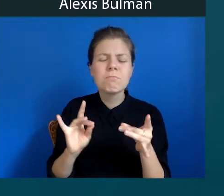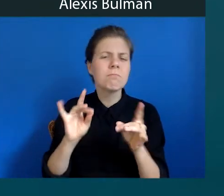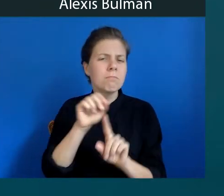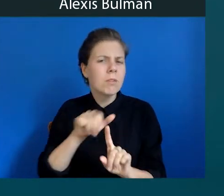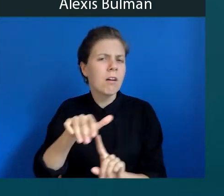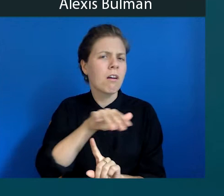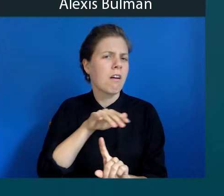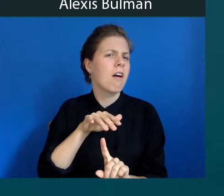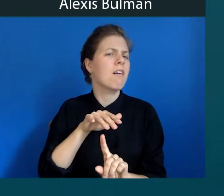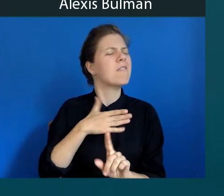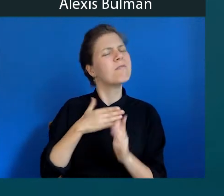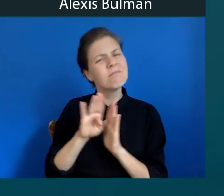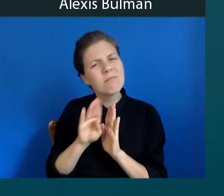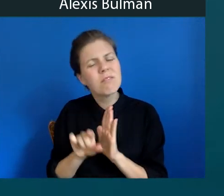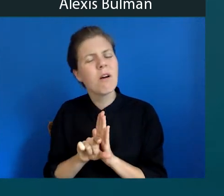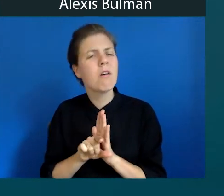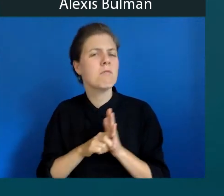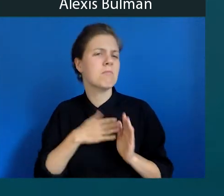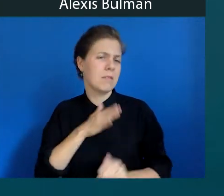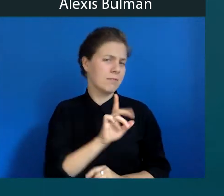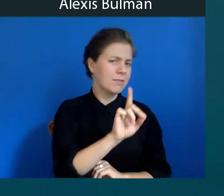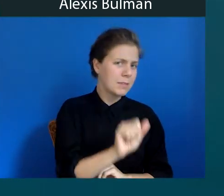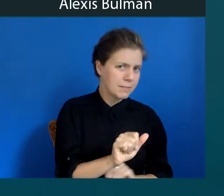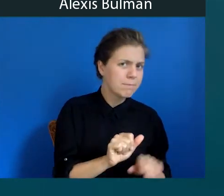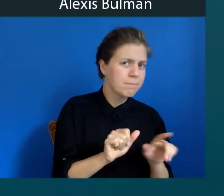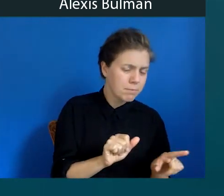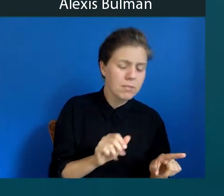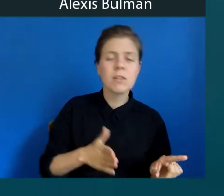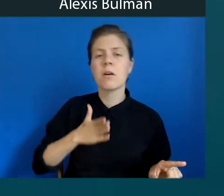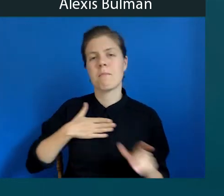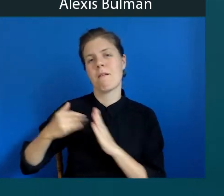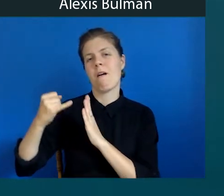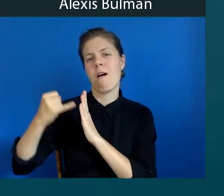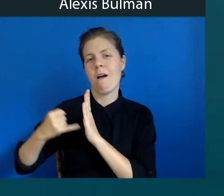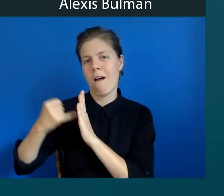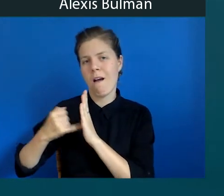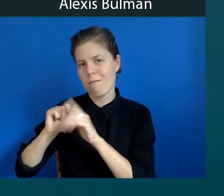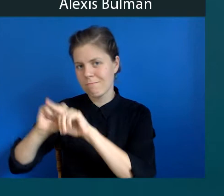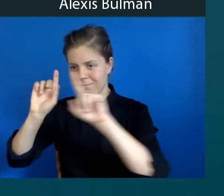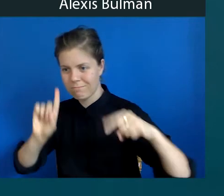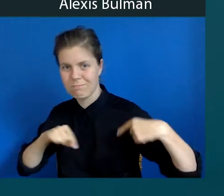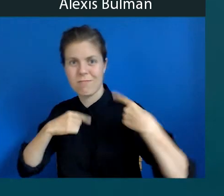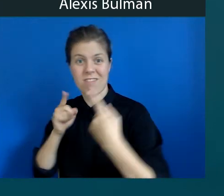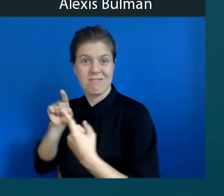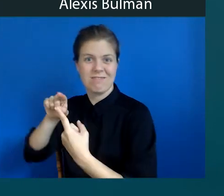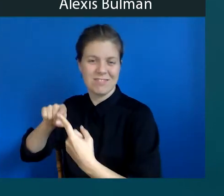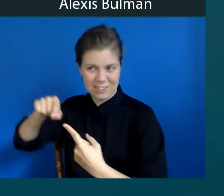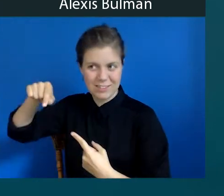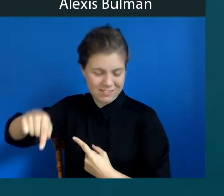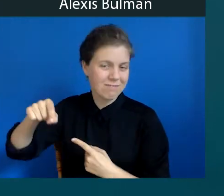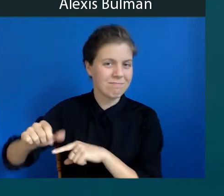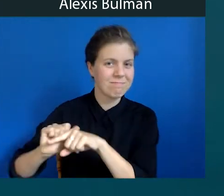about my disability and my art practice leading up to this residency, because both of those